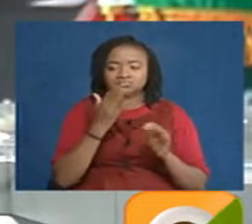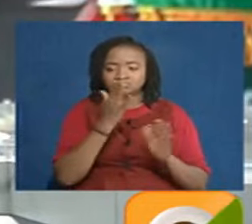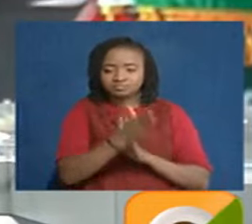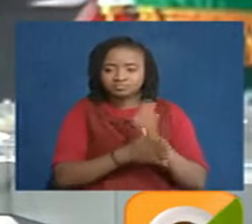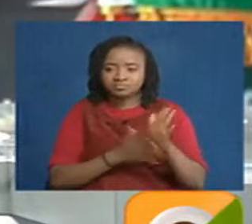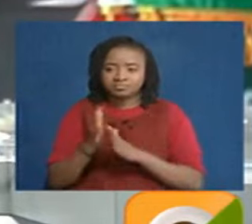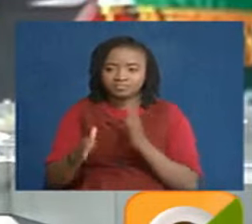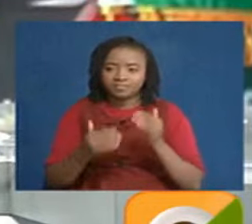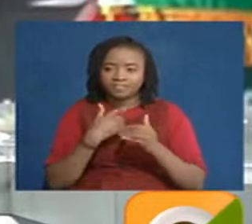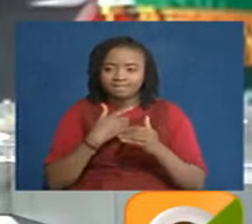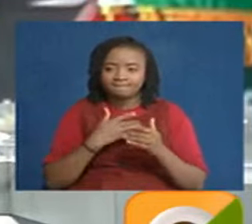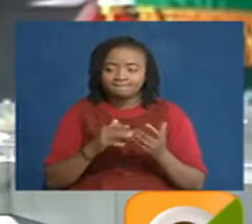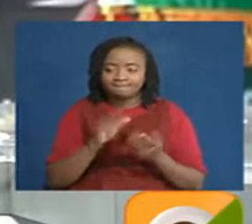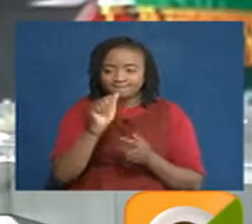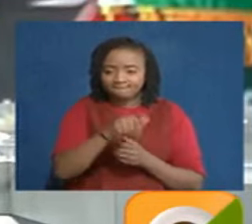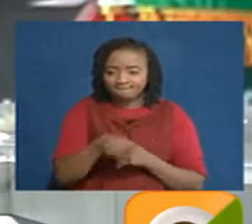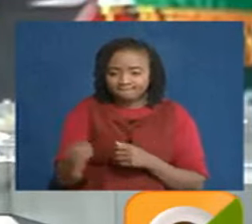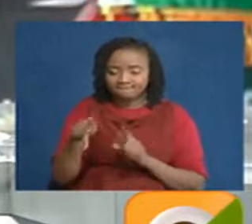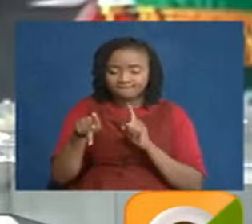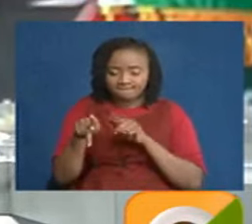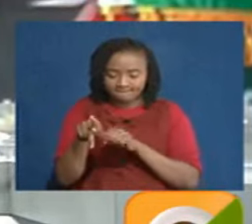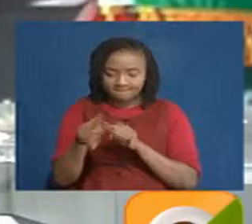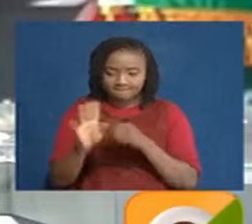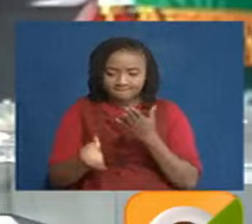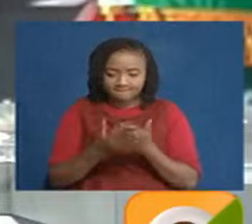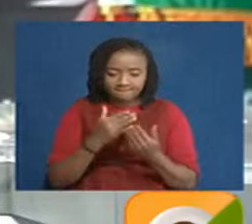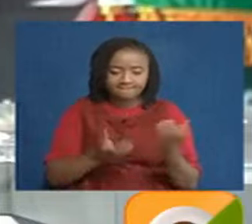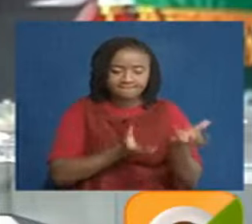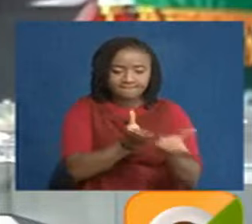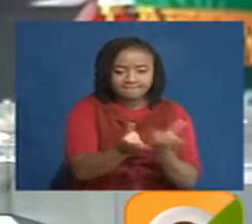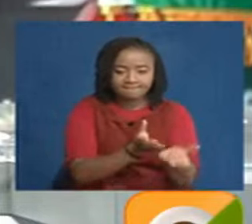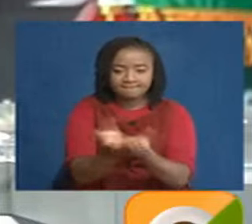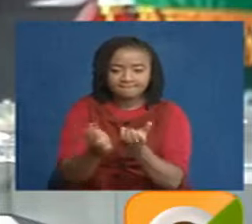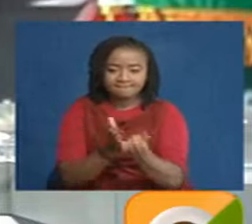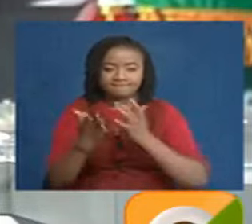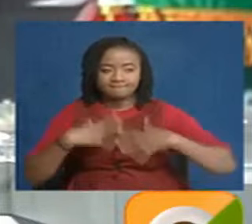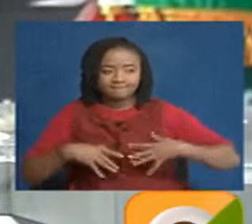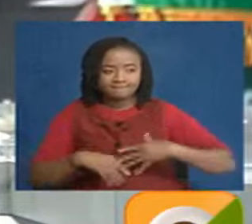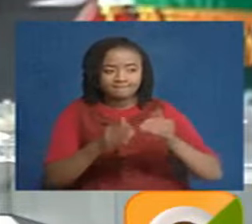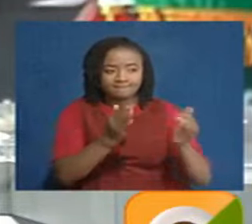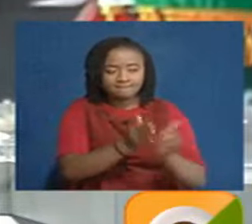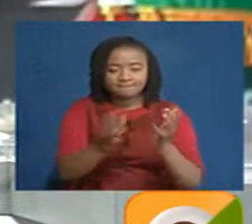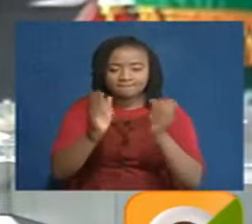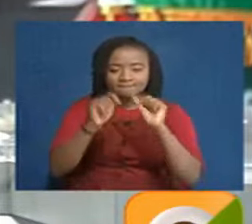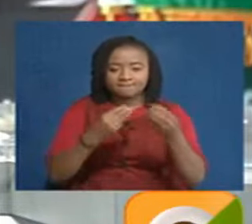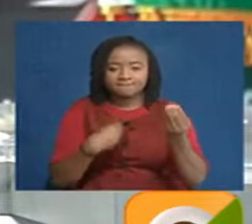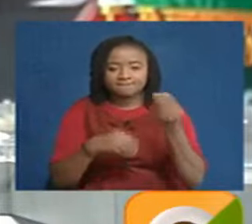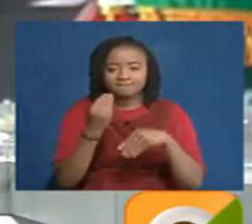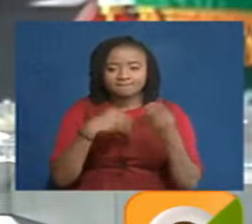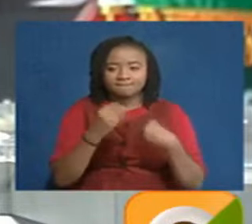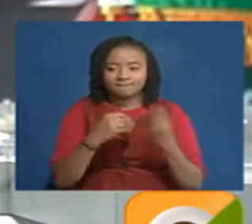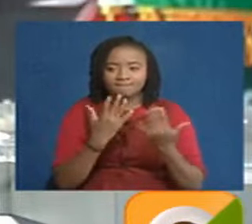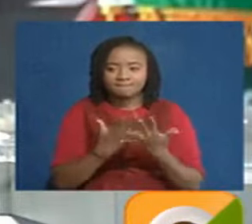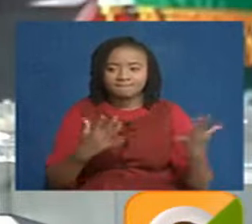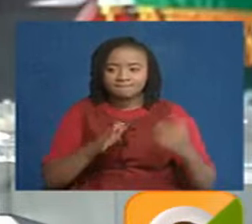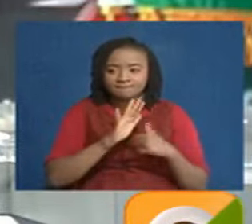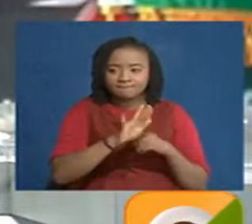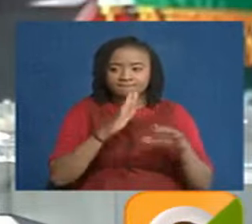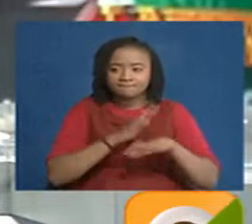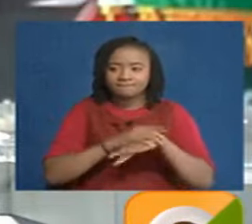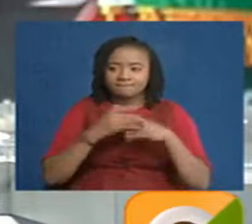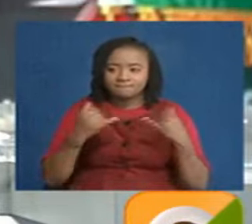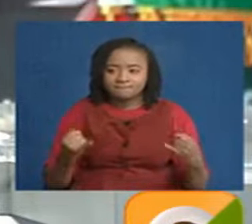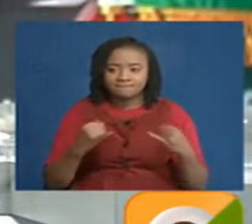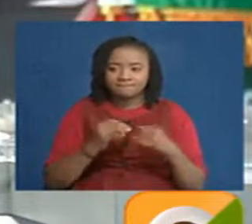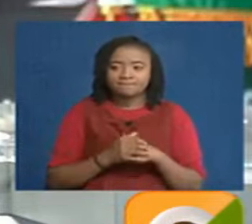a 50 million shilling digital platform app to help small-scale traders to market their items online. Appearing before the committee,